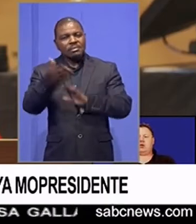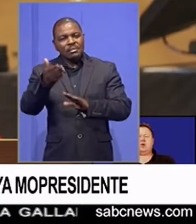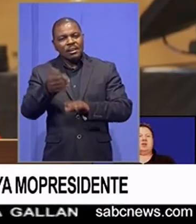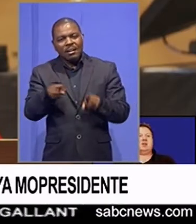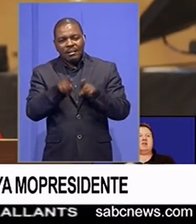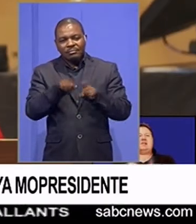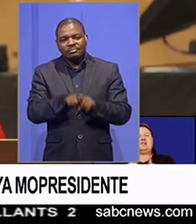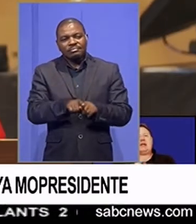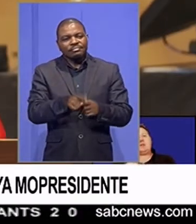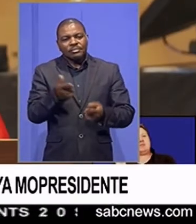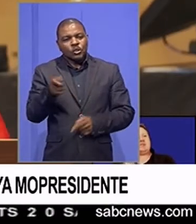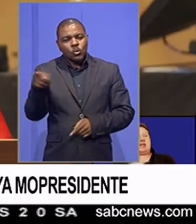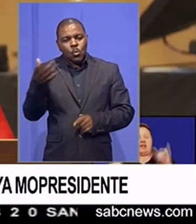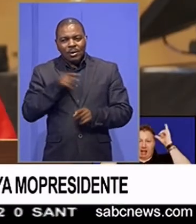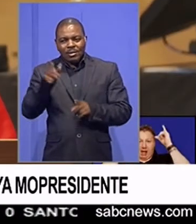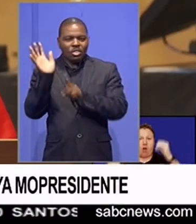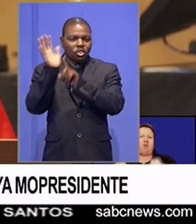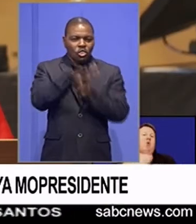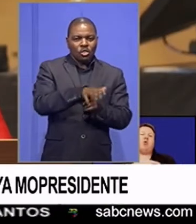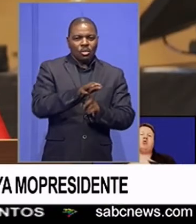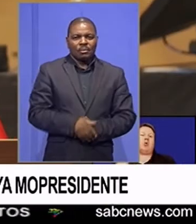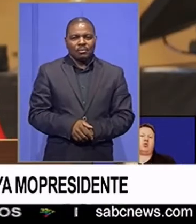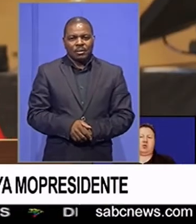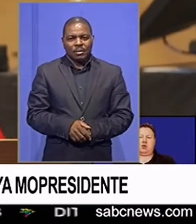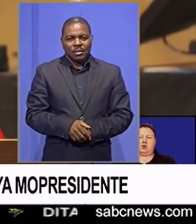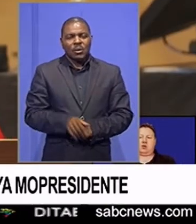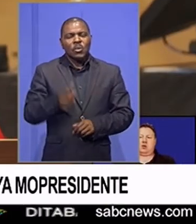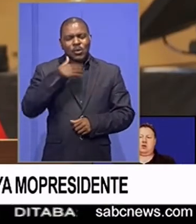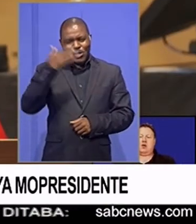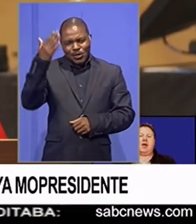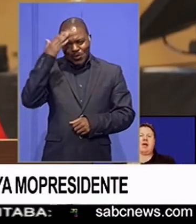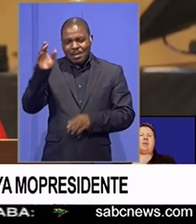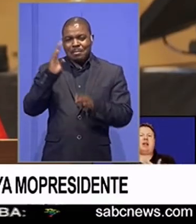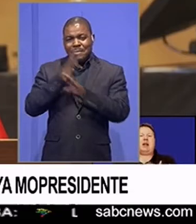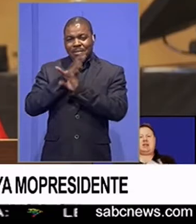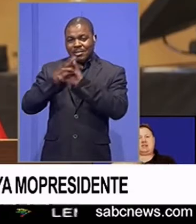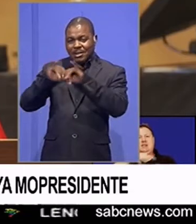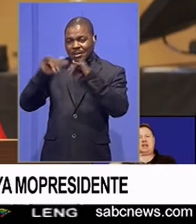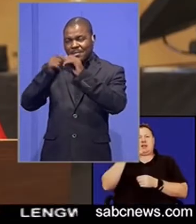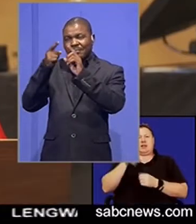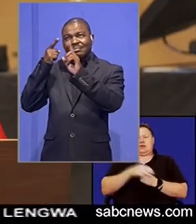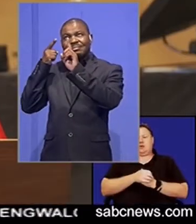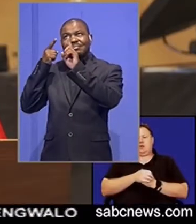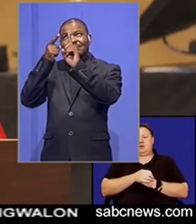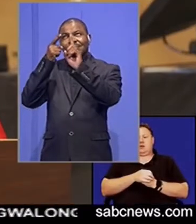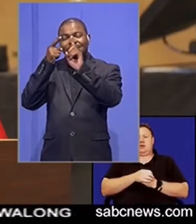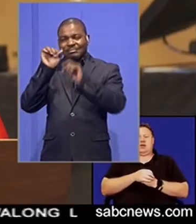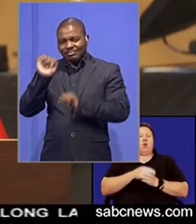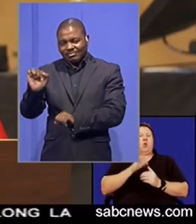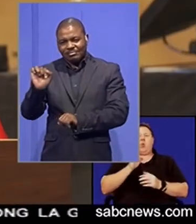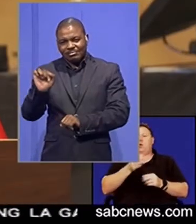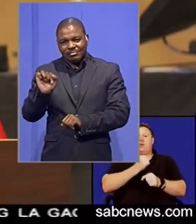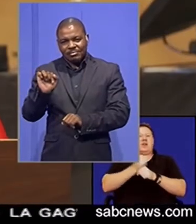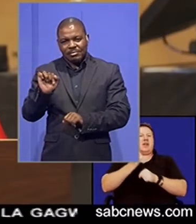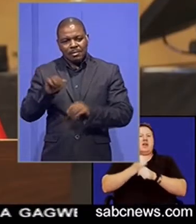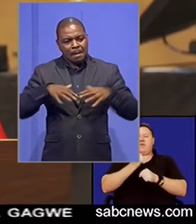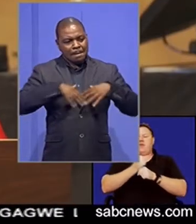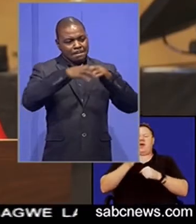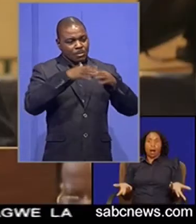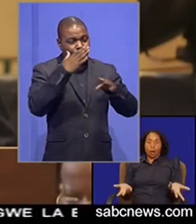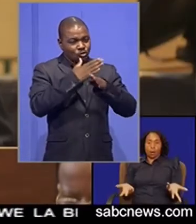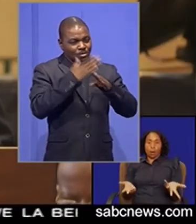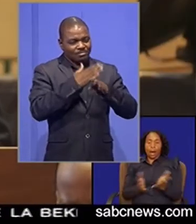slaughter. What we know about the private capitalist sector is that its purpose has never been and will never be about creation of